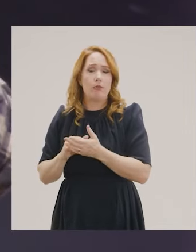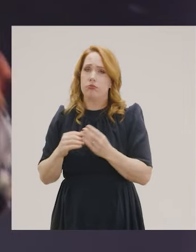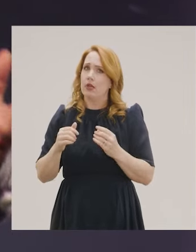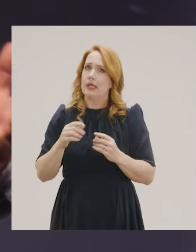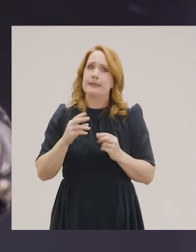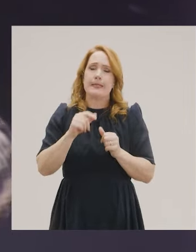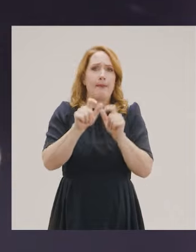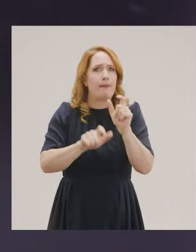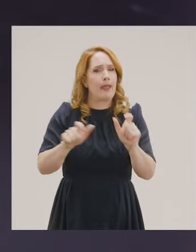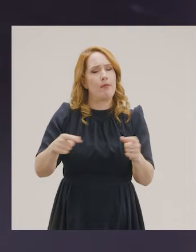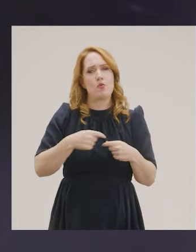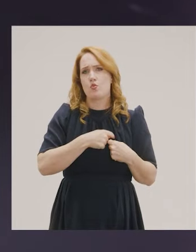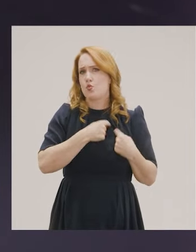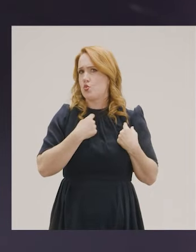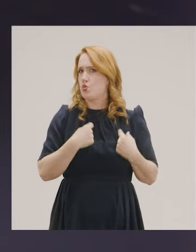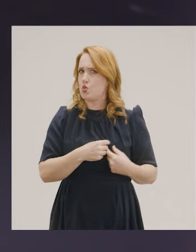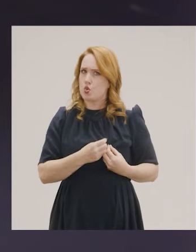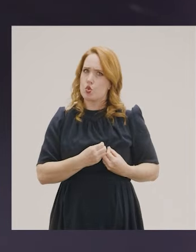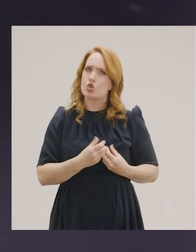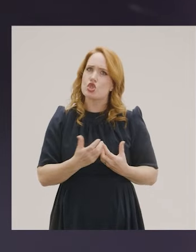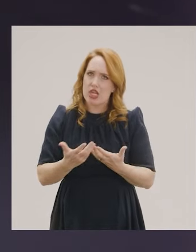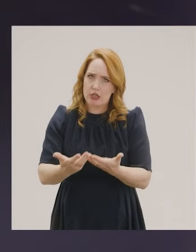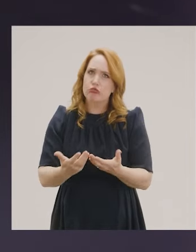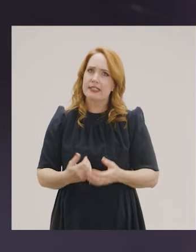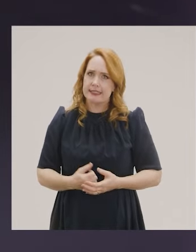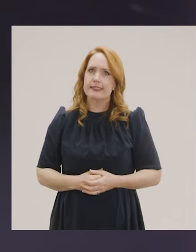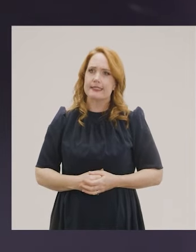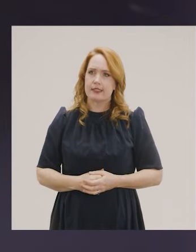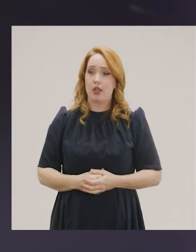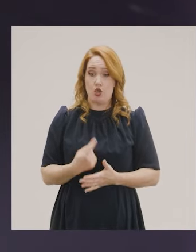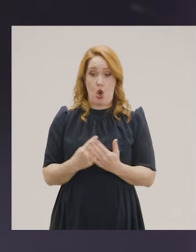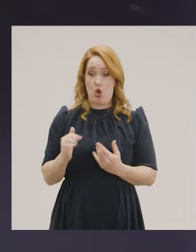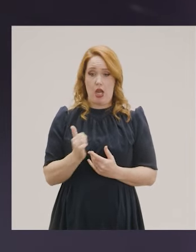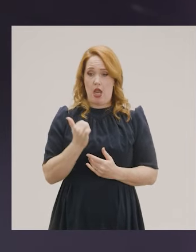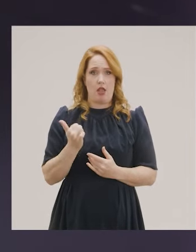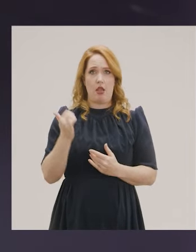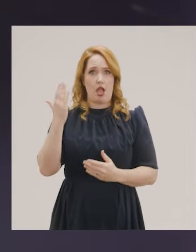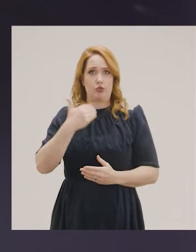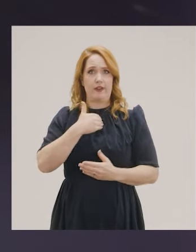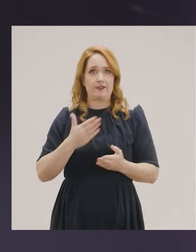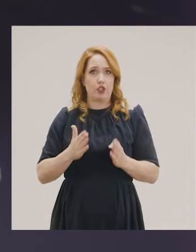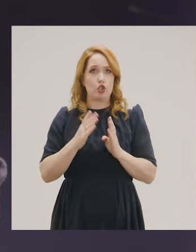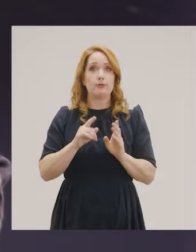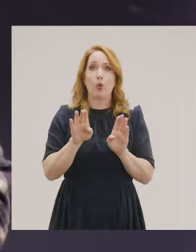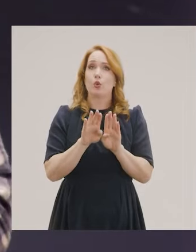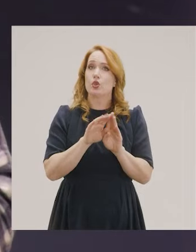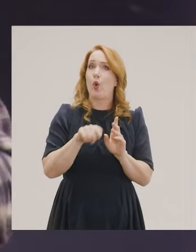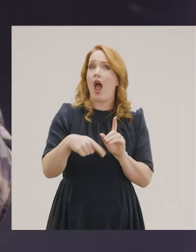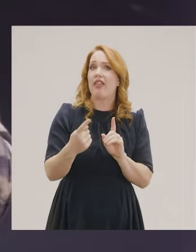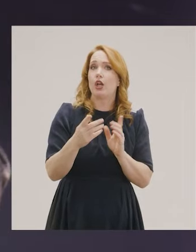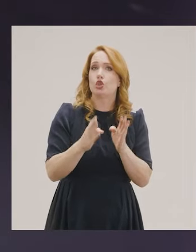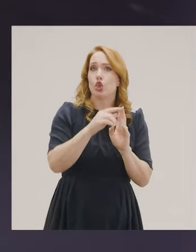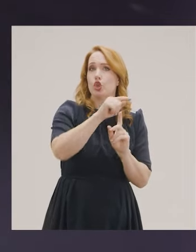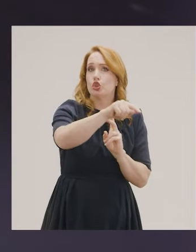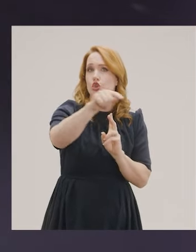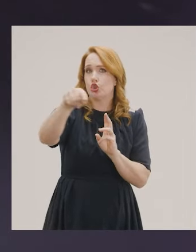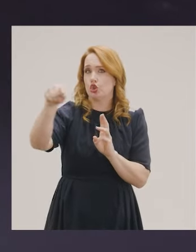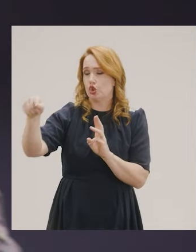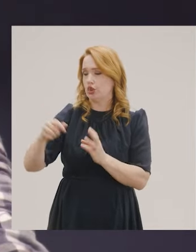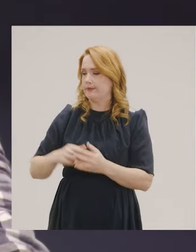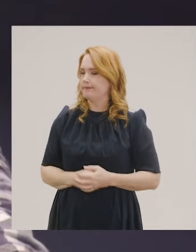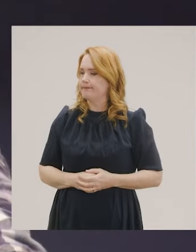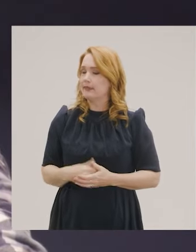gave tremendously generously, not just from our church, but from other churches and places as well. You know, Leanne Dalziel, who's recently been the